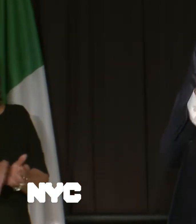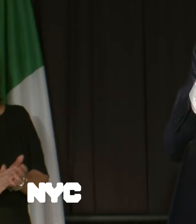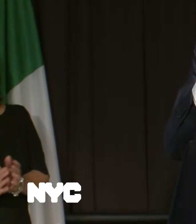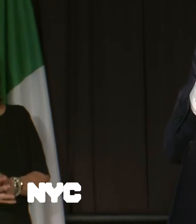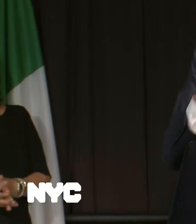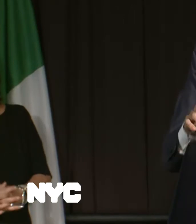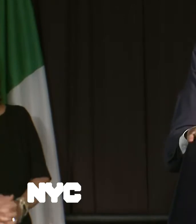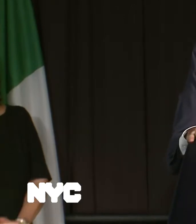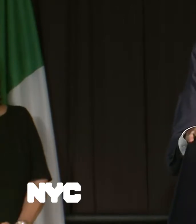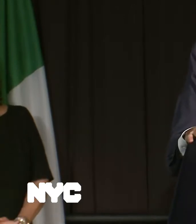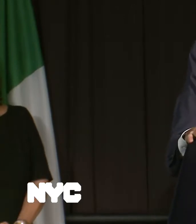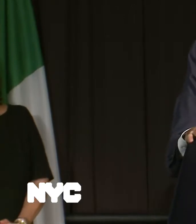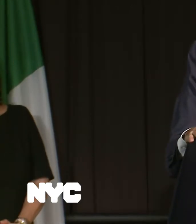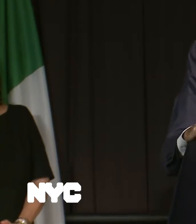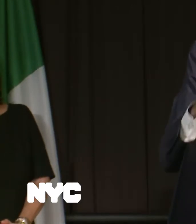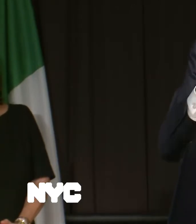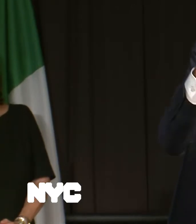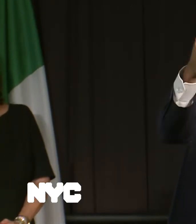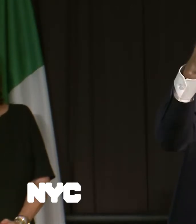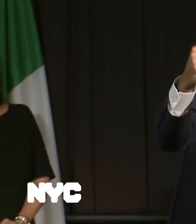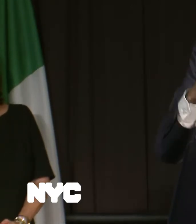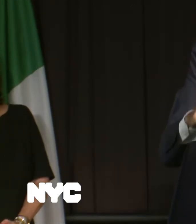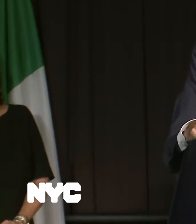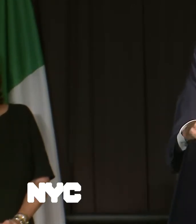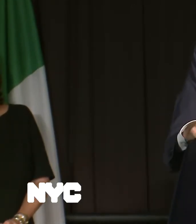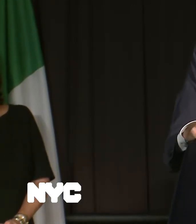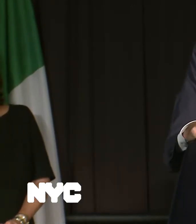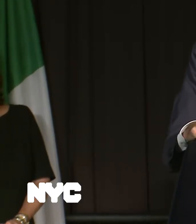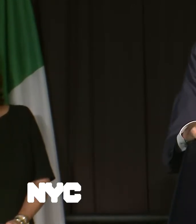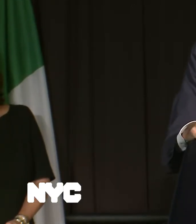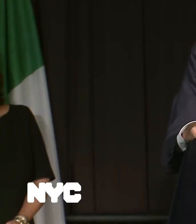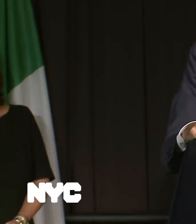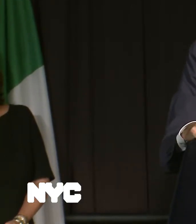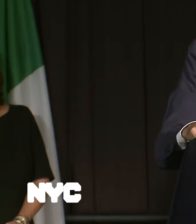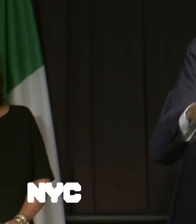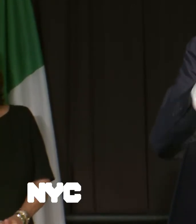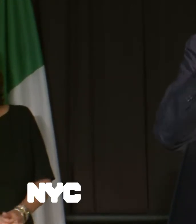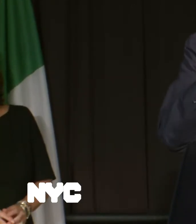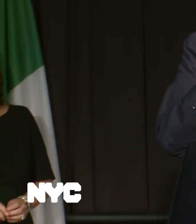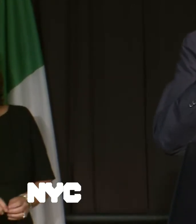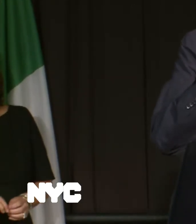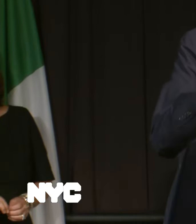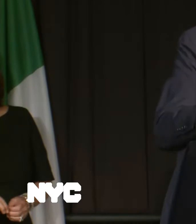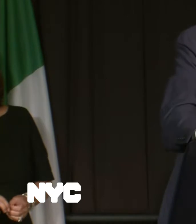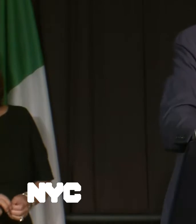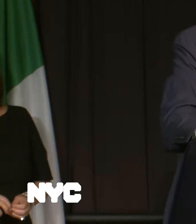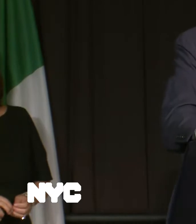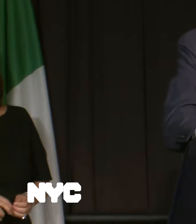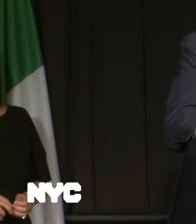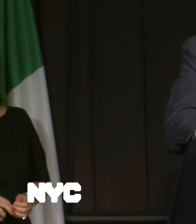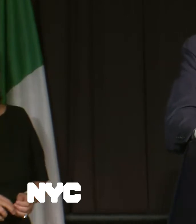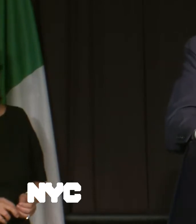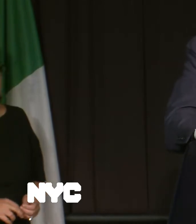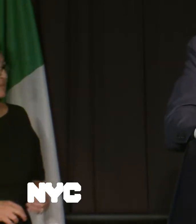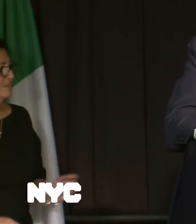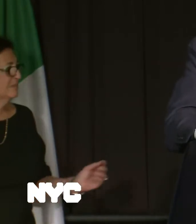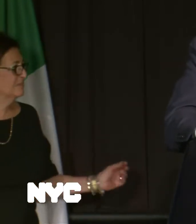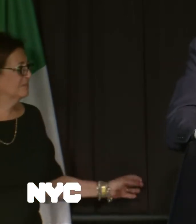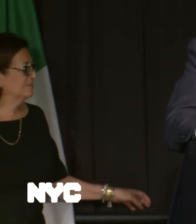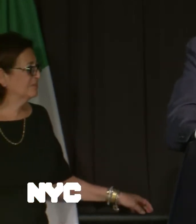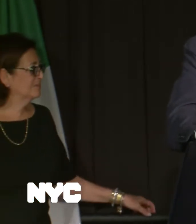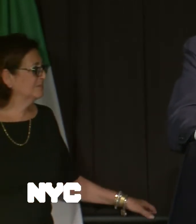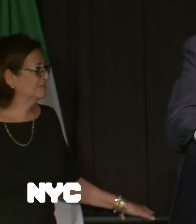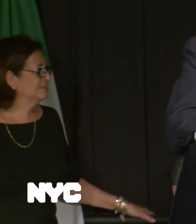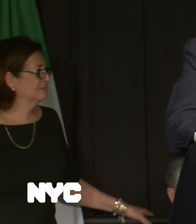So I urge everyone, pass on that heritage that we are so proud of. Now I want to bring up two people.